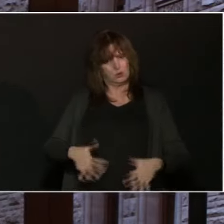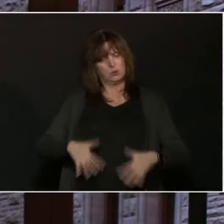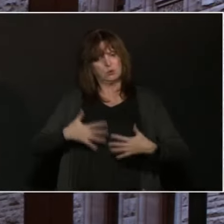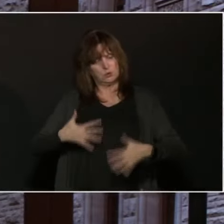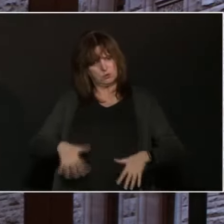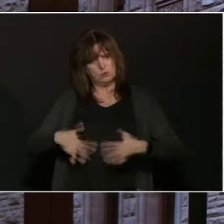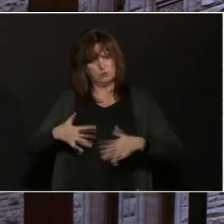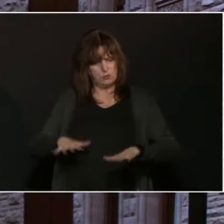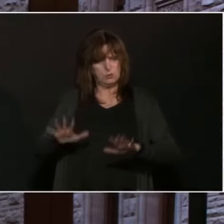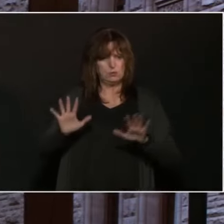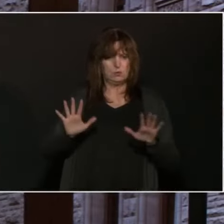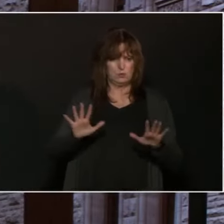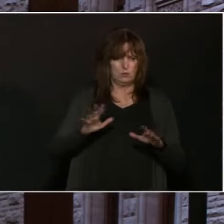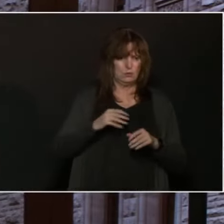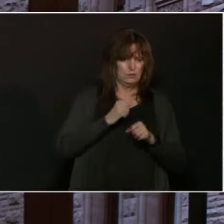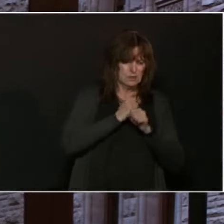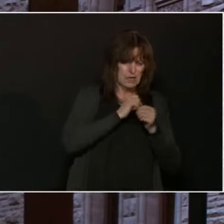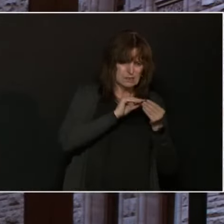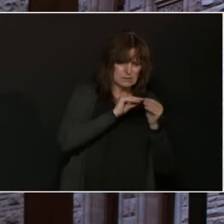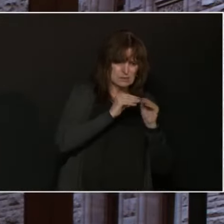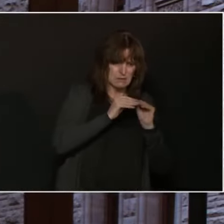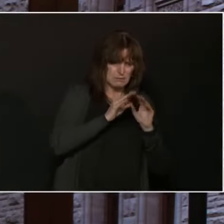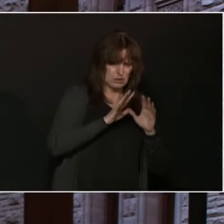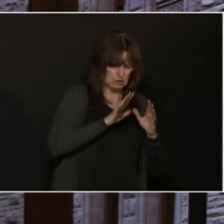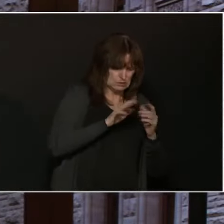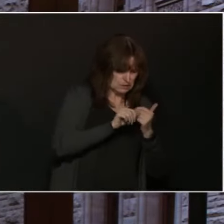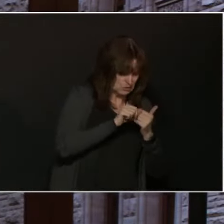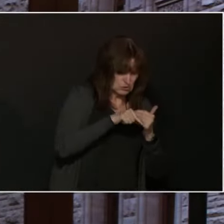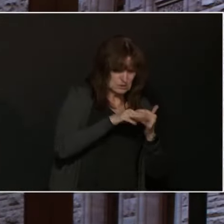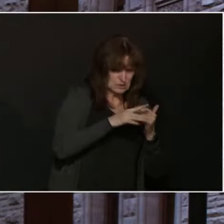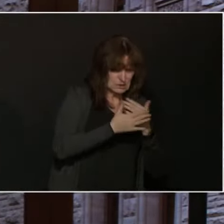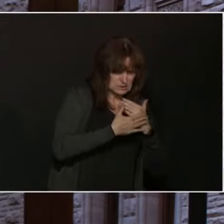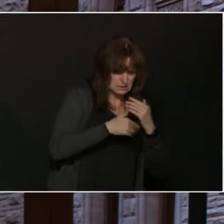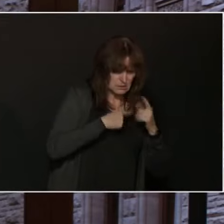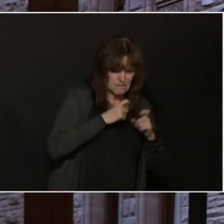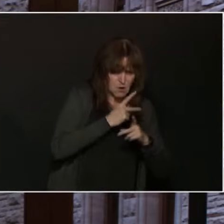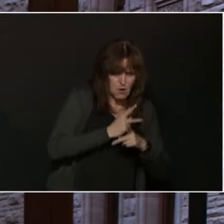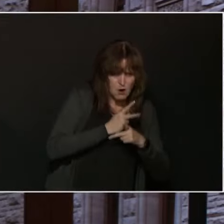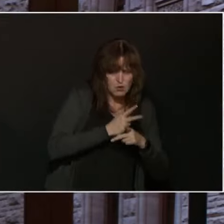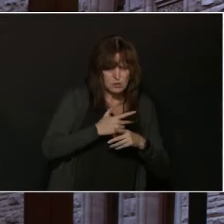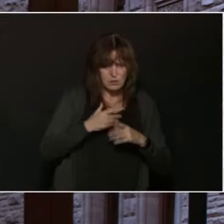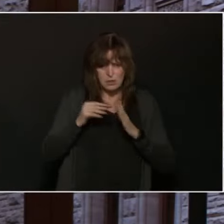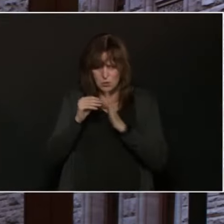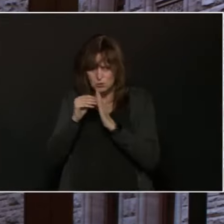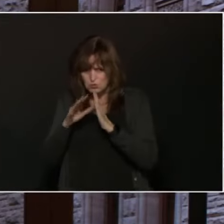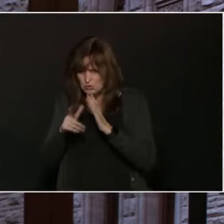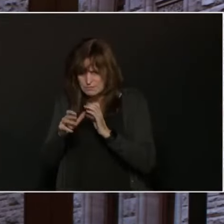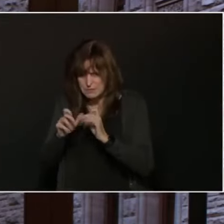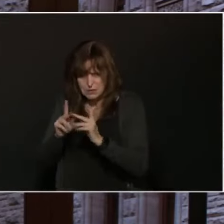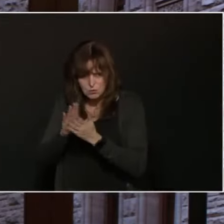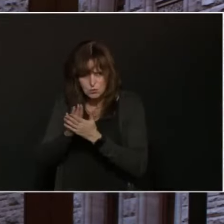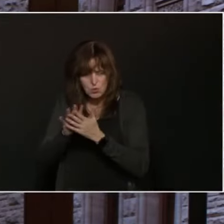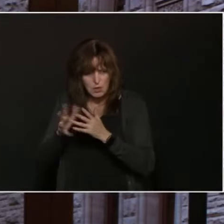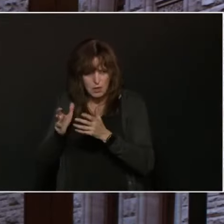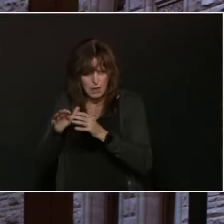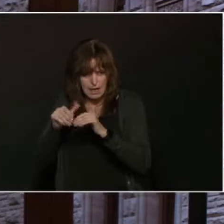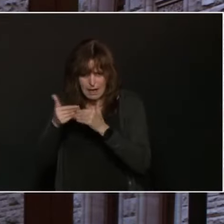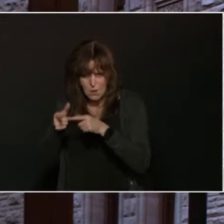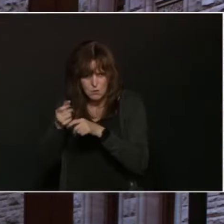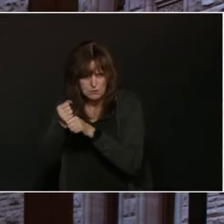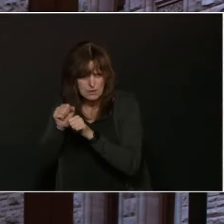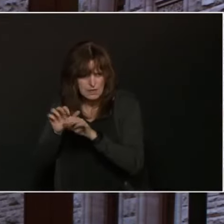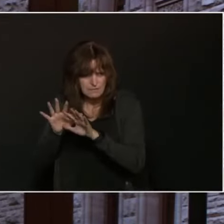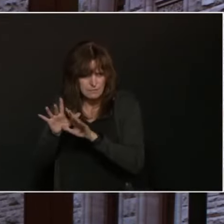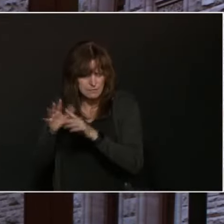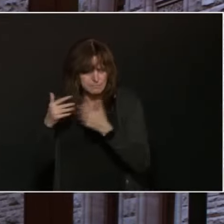want to try and assist that as soon as we can, the same as we want our students back in school and how to make it safe in the midst of some of these activities going